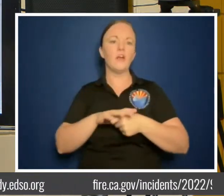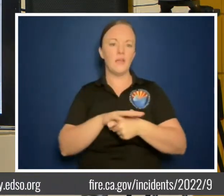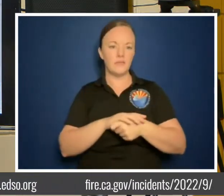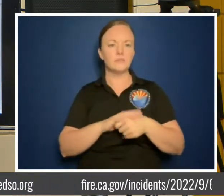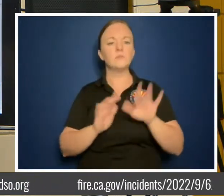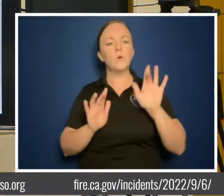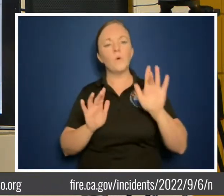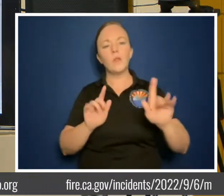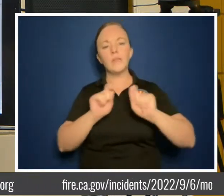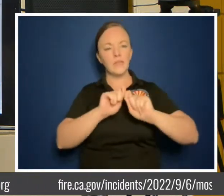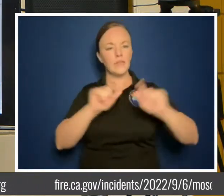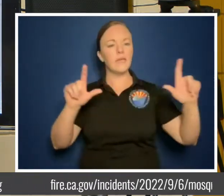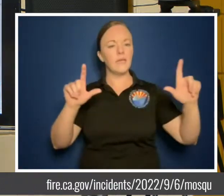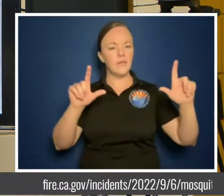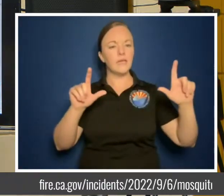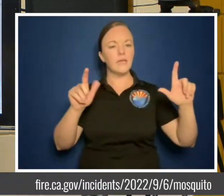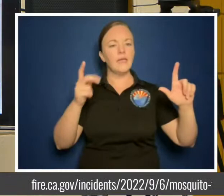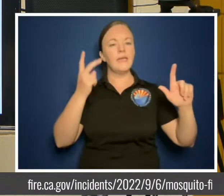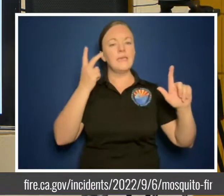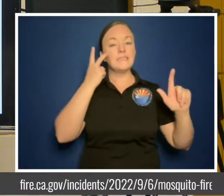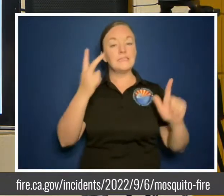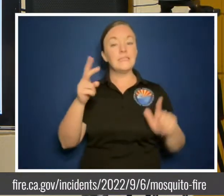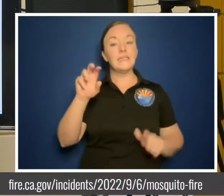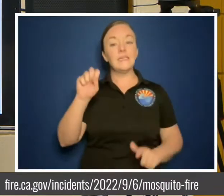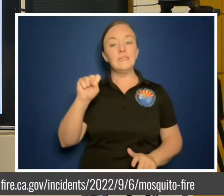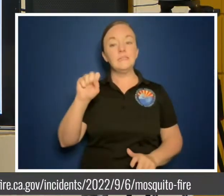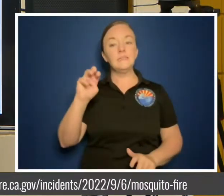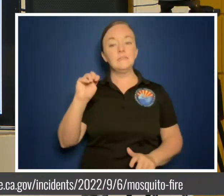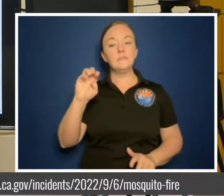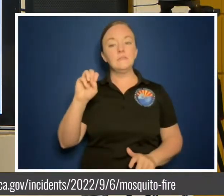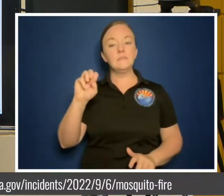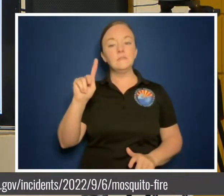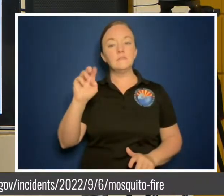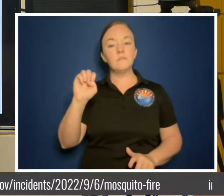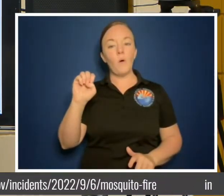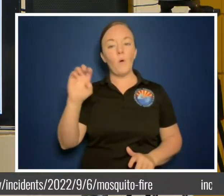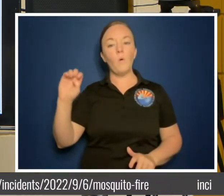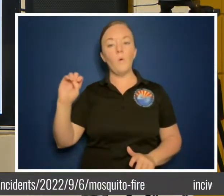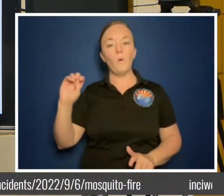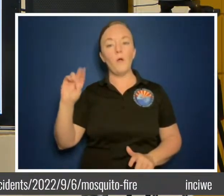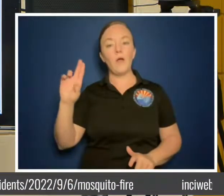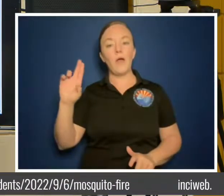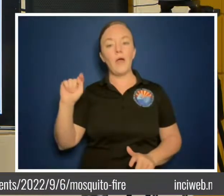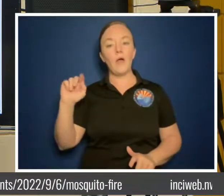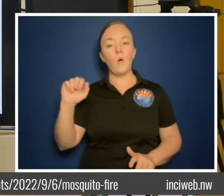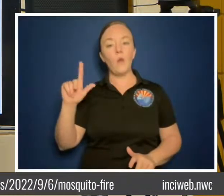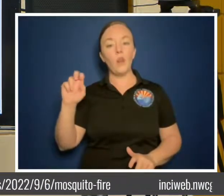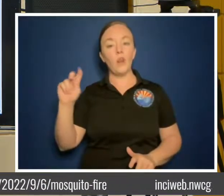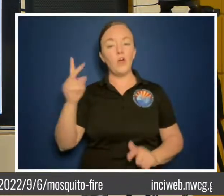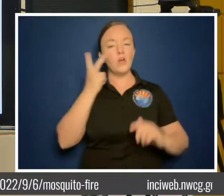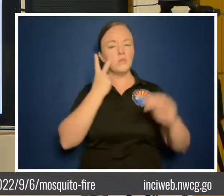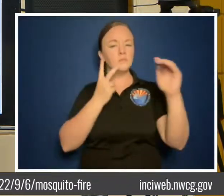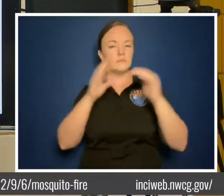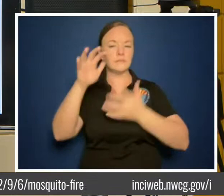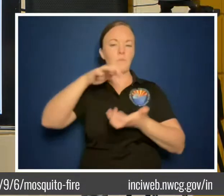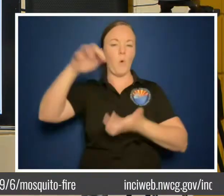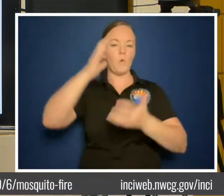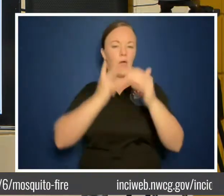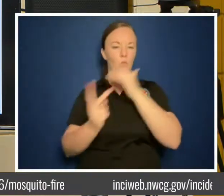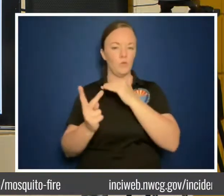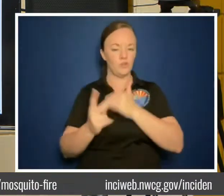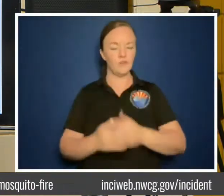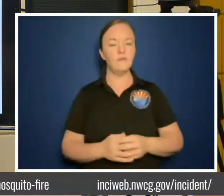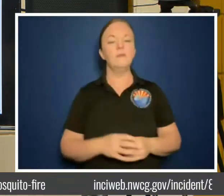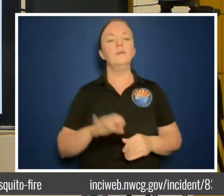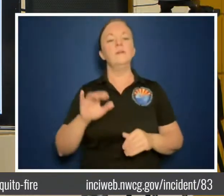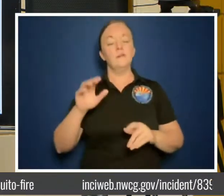and you can get the smoke outlook right here. That smoke outlook has a map right here that shows you all of